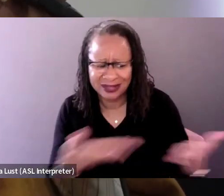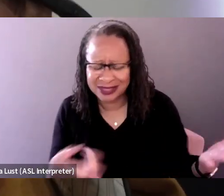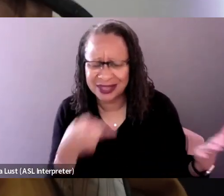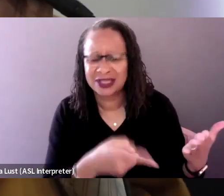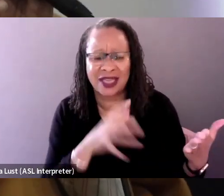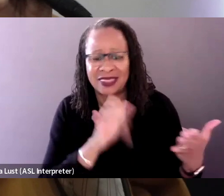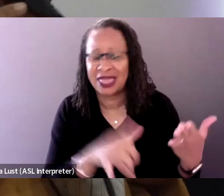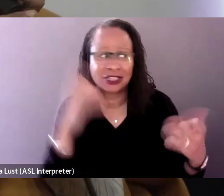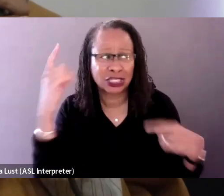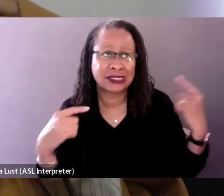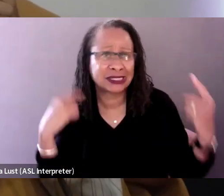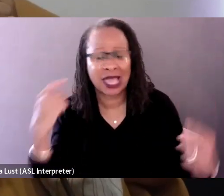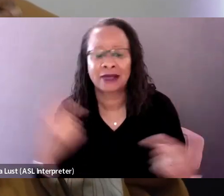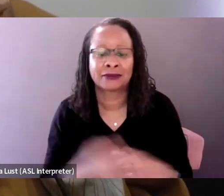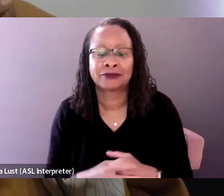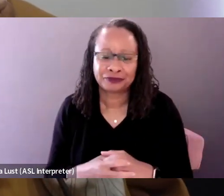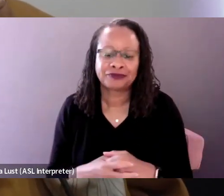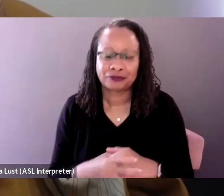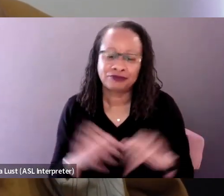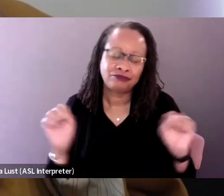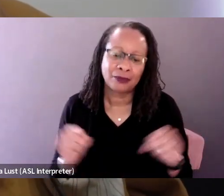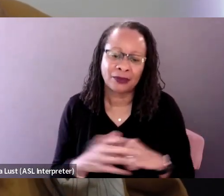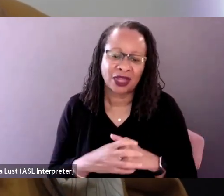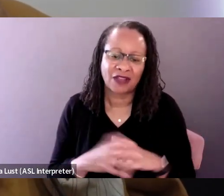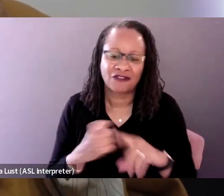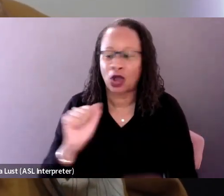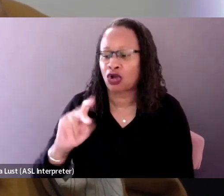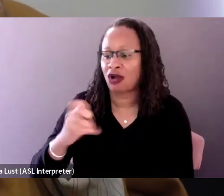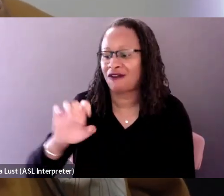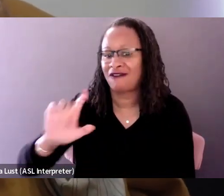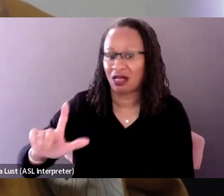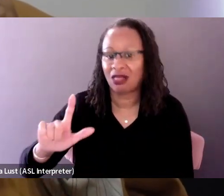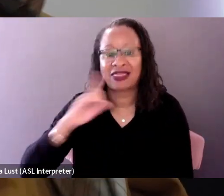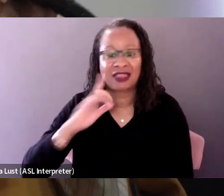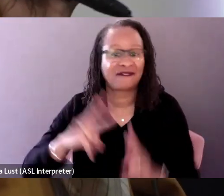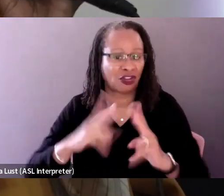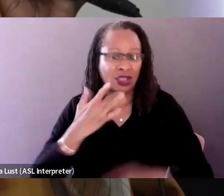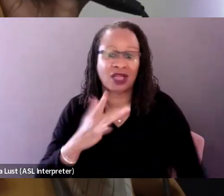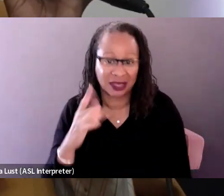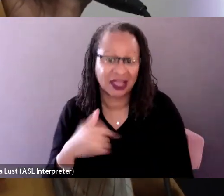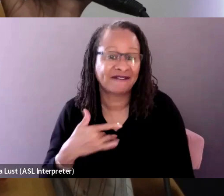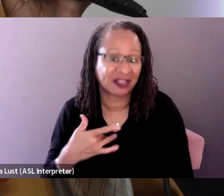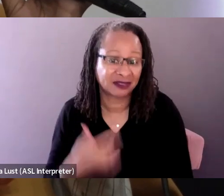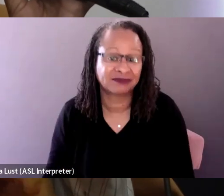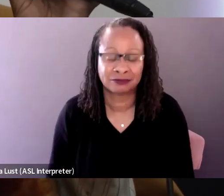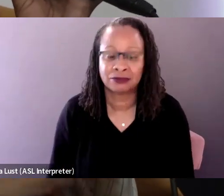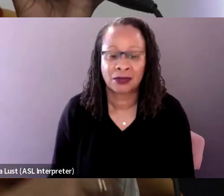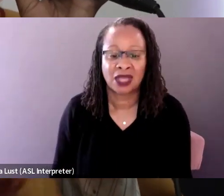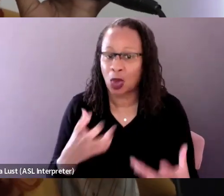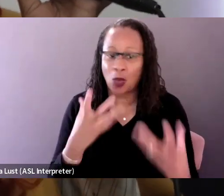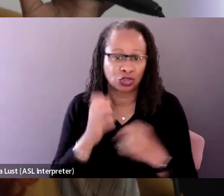insane. Yeah, just on an archival tip, I feel really lucky. So yeah, what I like to shout out, because I am all